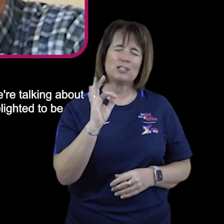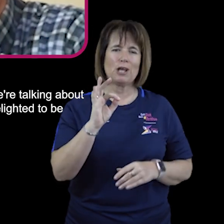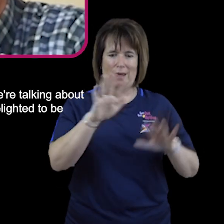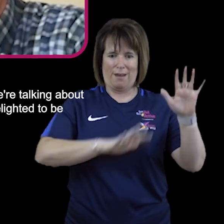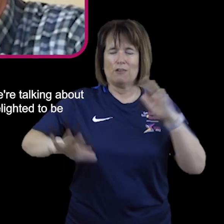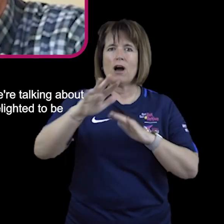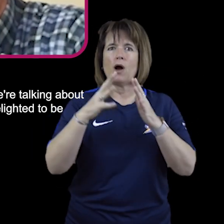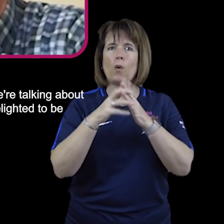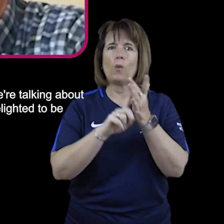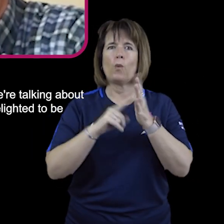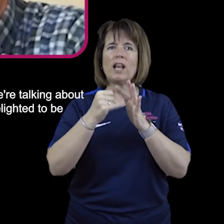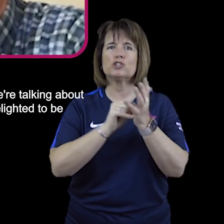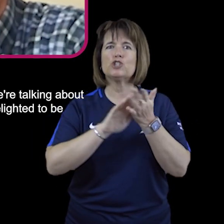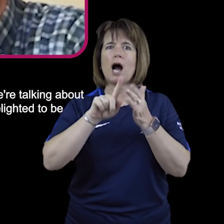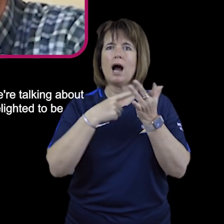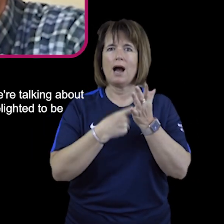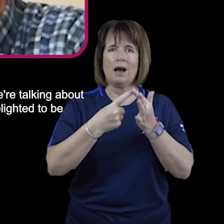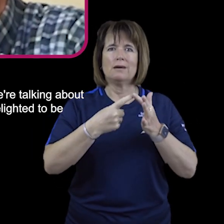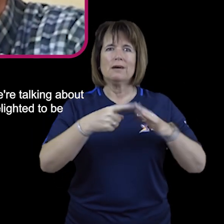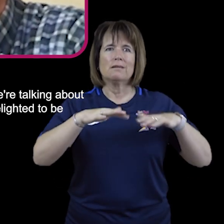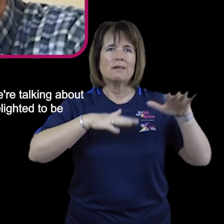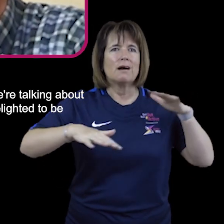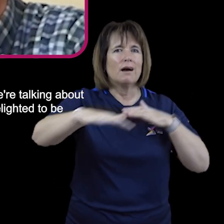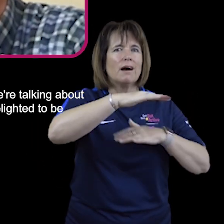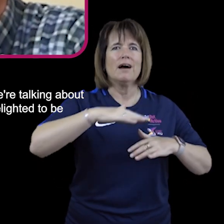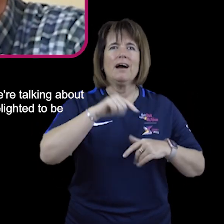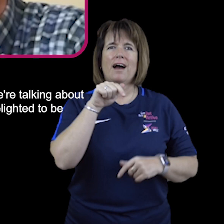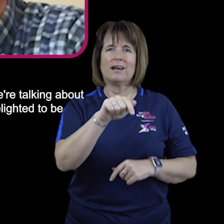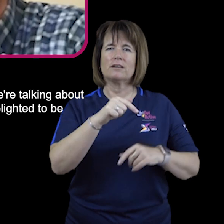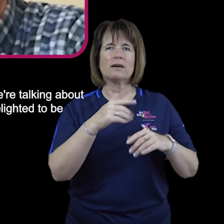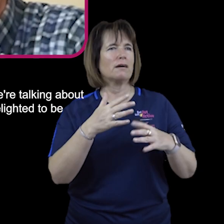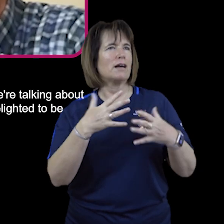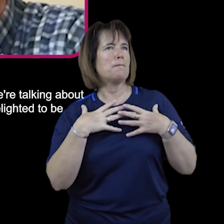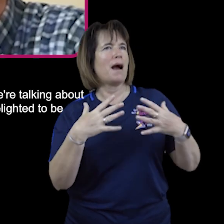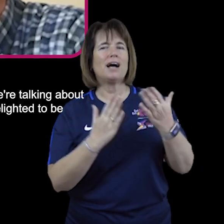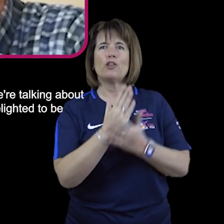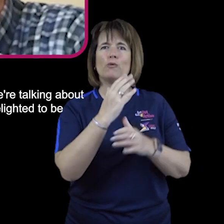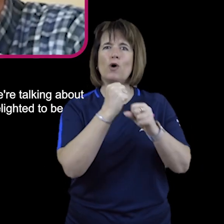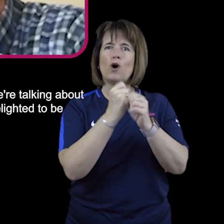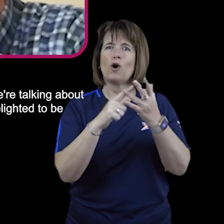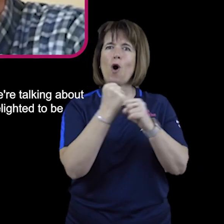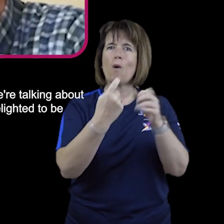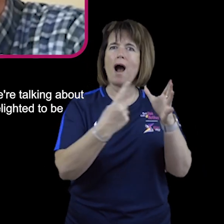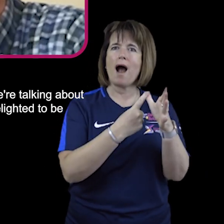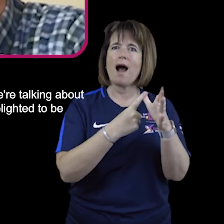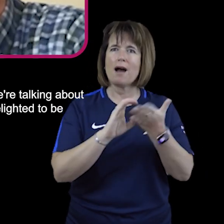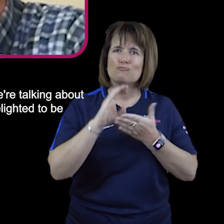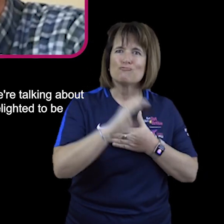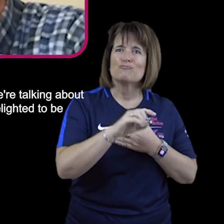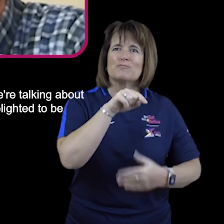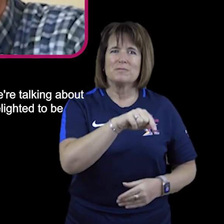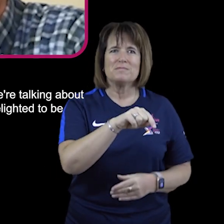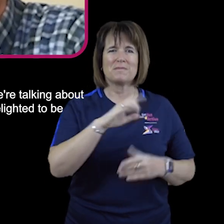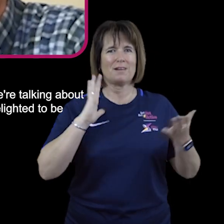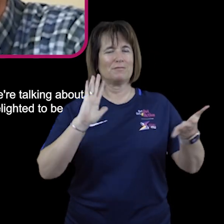very, very special garden in Wiltshire and the huge impact GOGA has had. So I'm delighted to